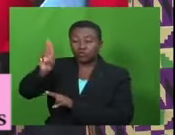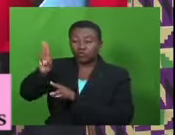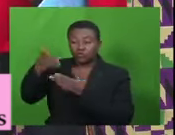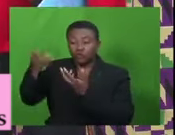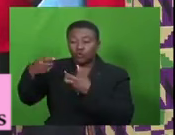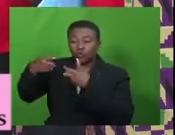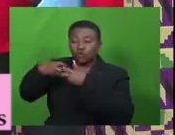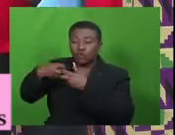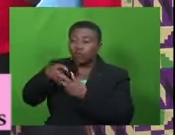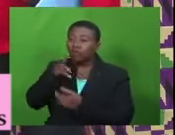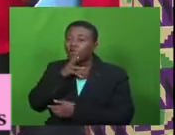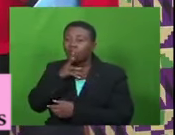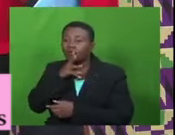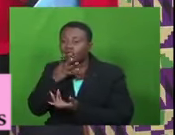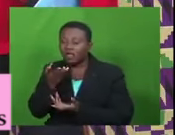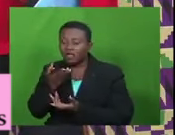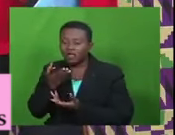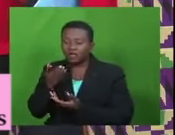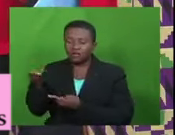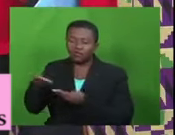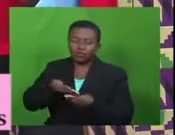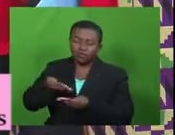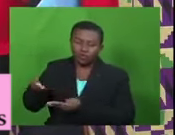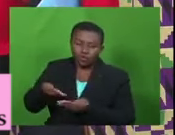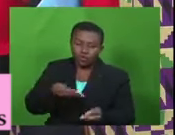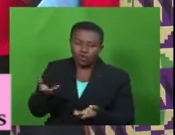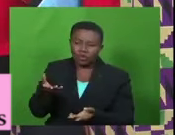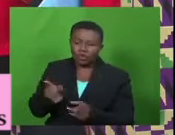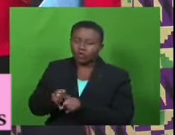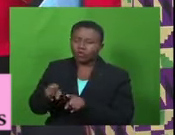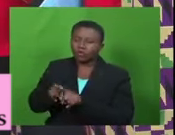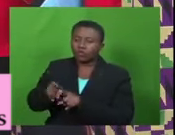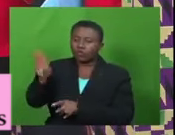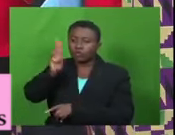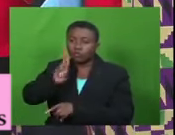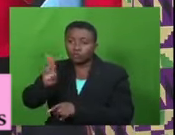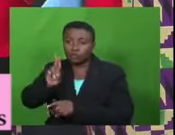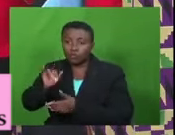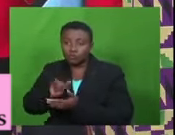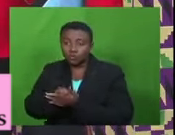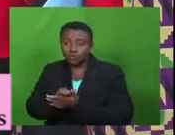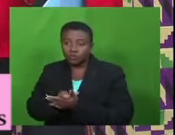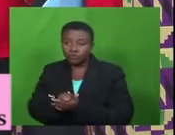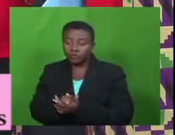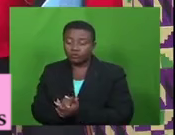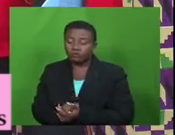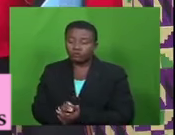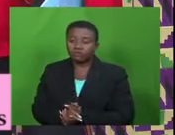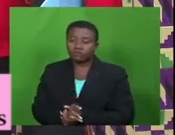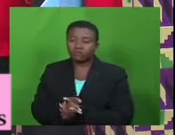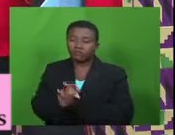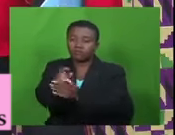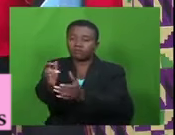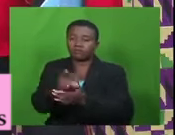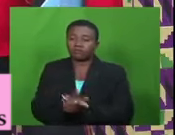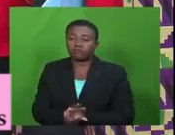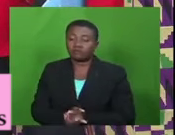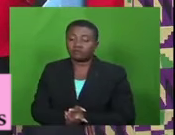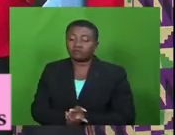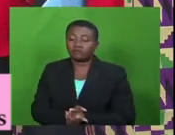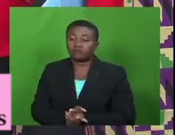by some as a waste, or to use that word so beloved of some commentators,